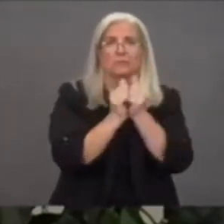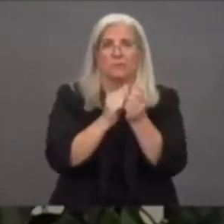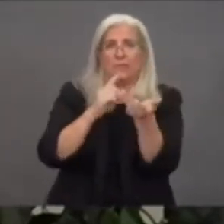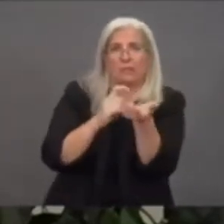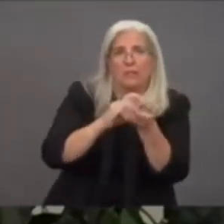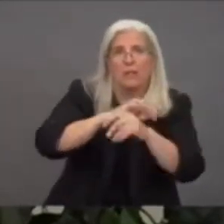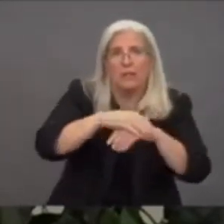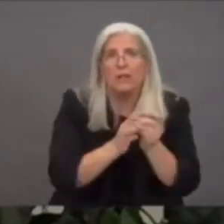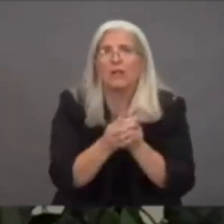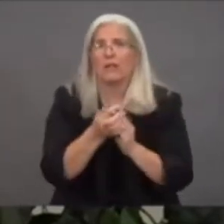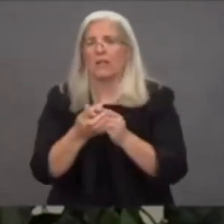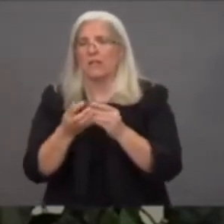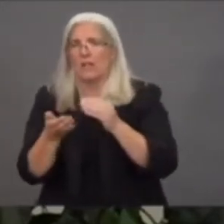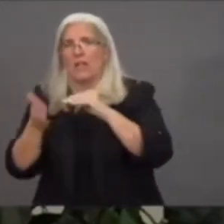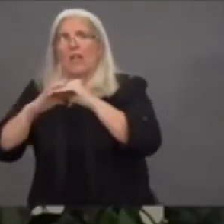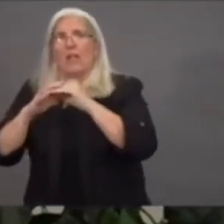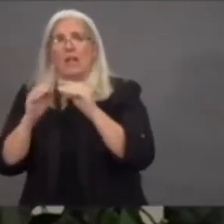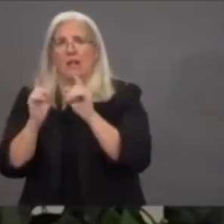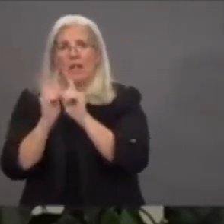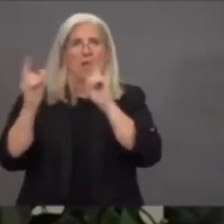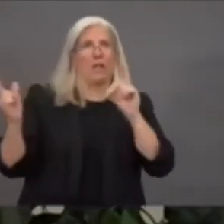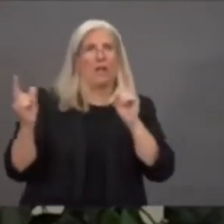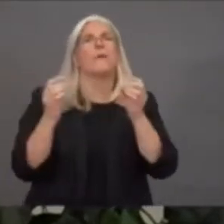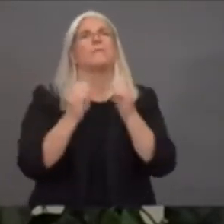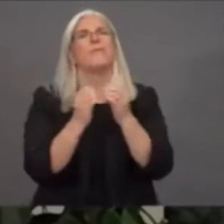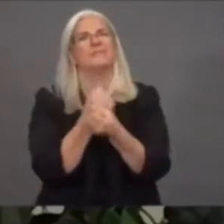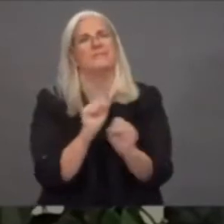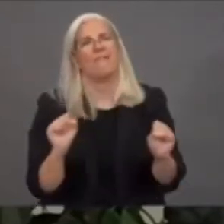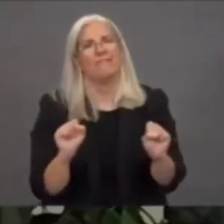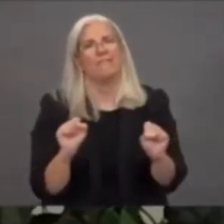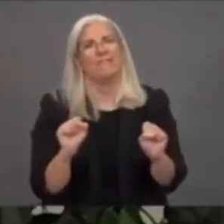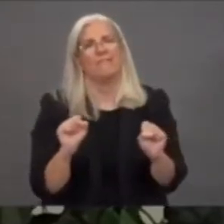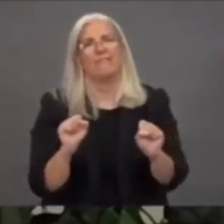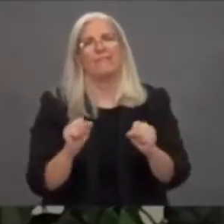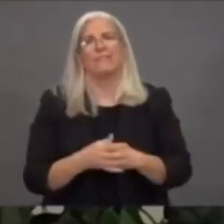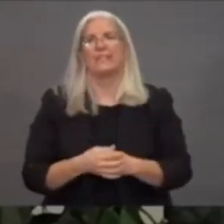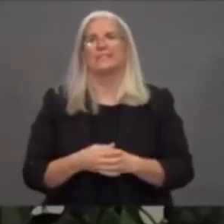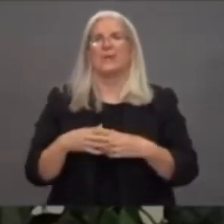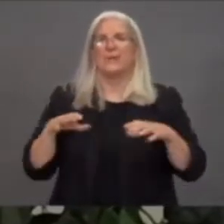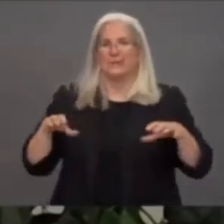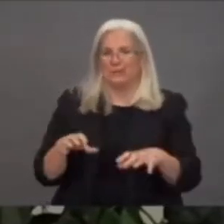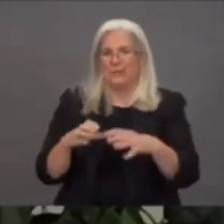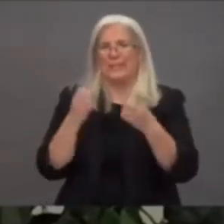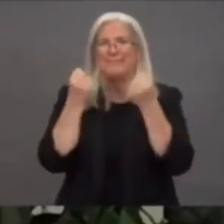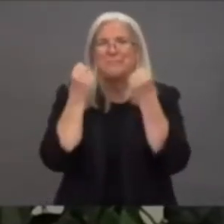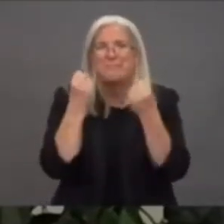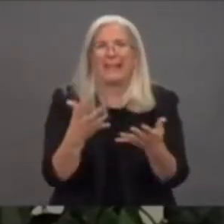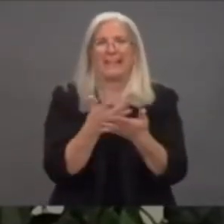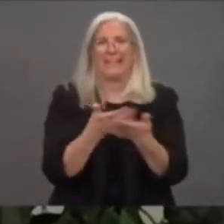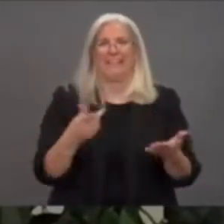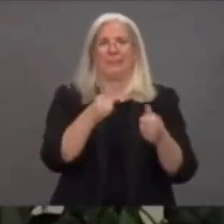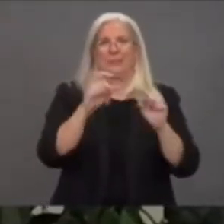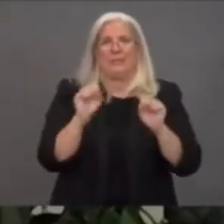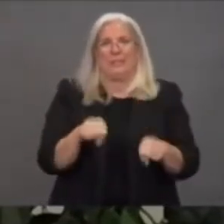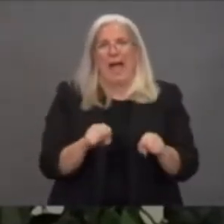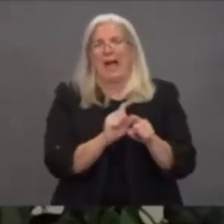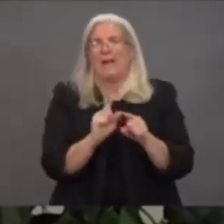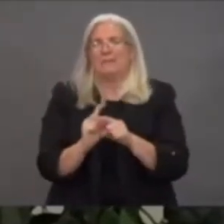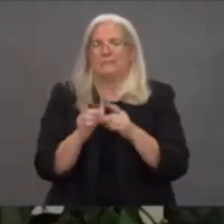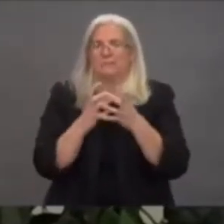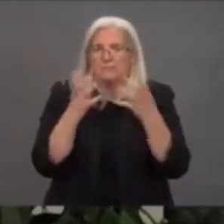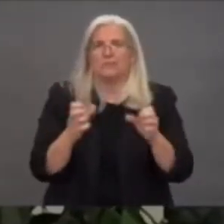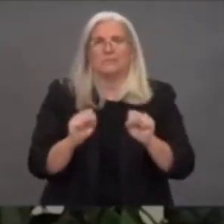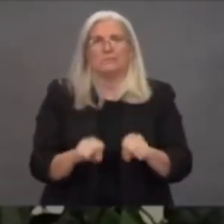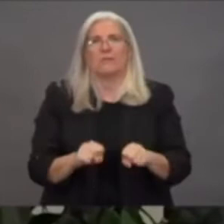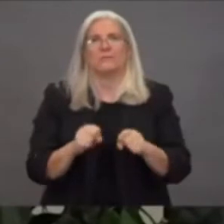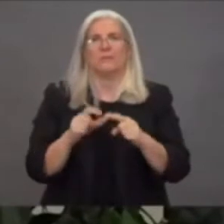try to tell everyone is do as many of these safety precautions as you can, because the more you do, the safer you're going to